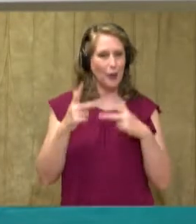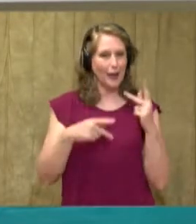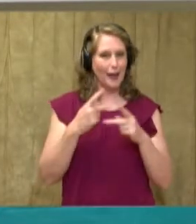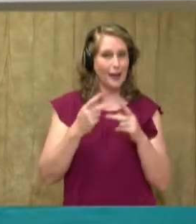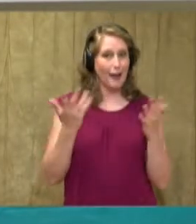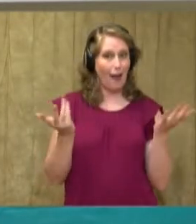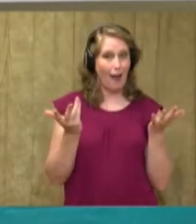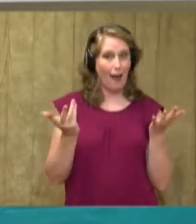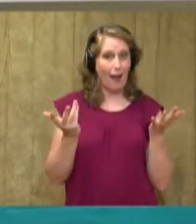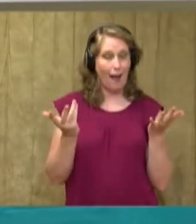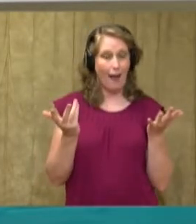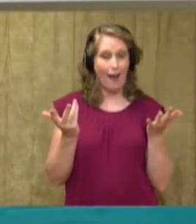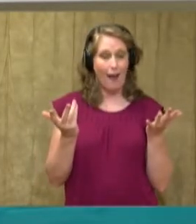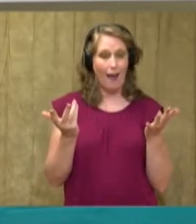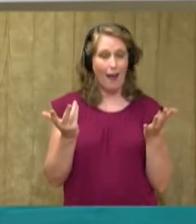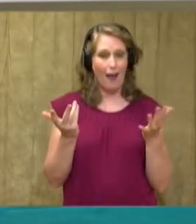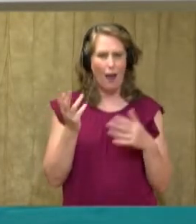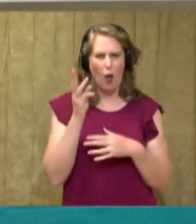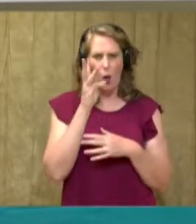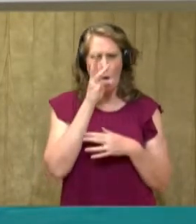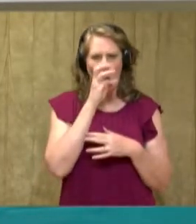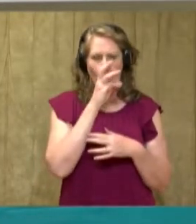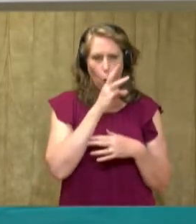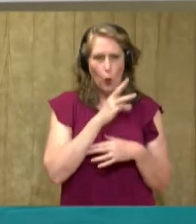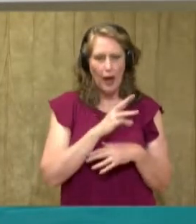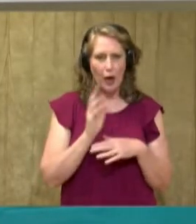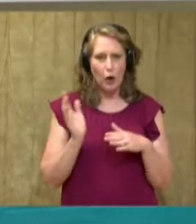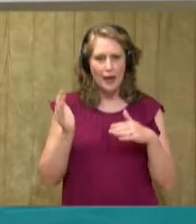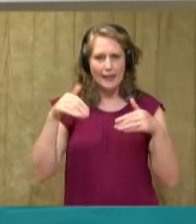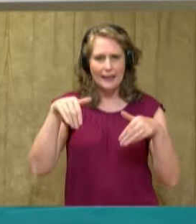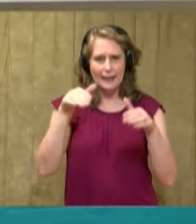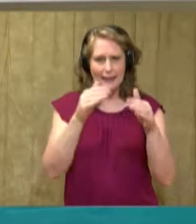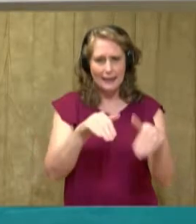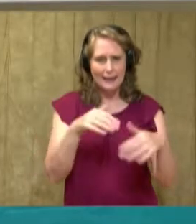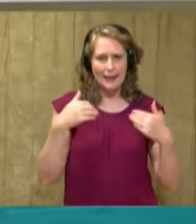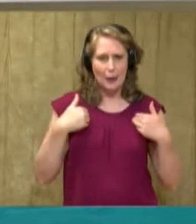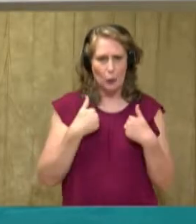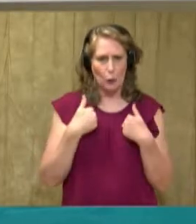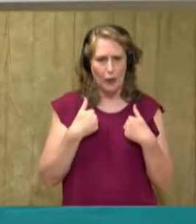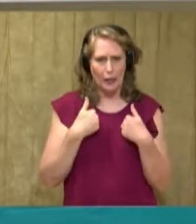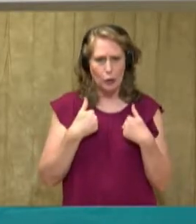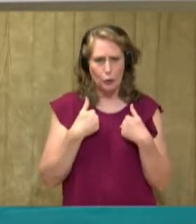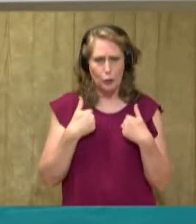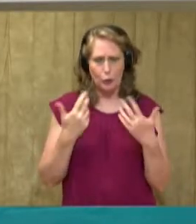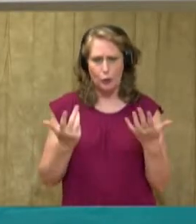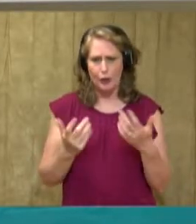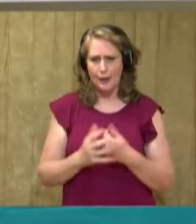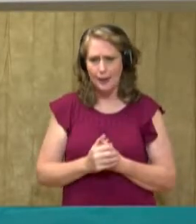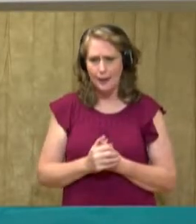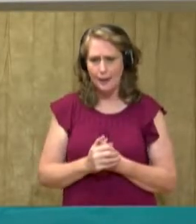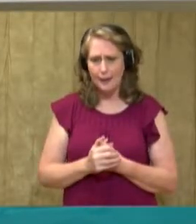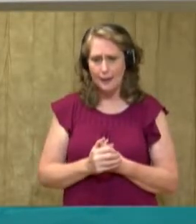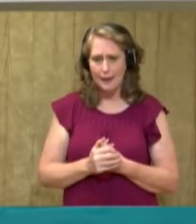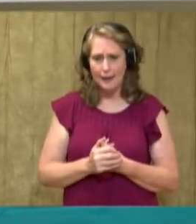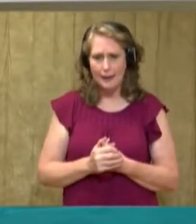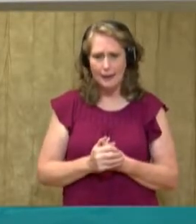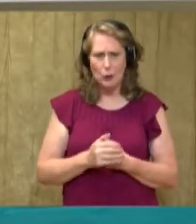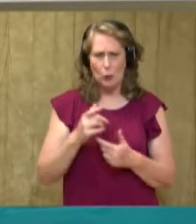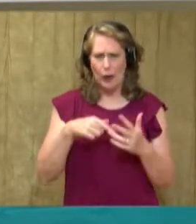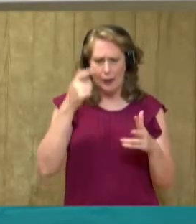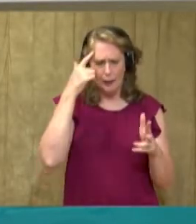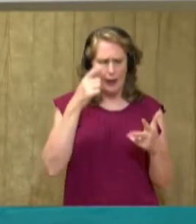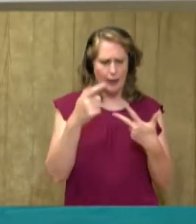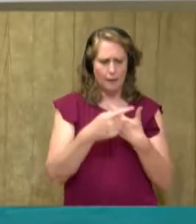have weird sea creatures. Weird sea creatures. All right, what do y'all